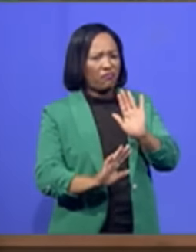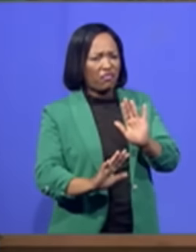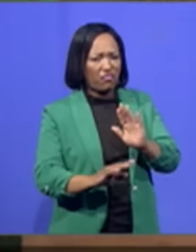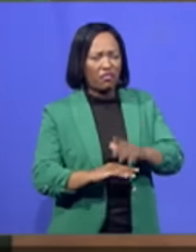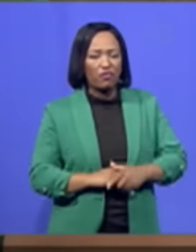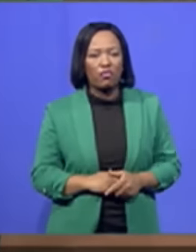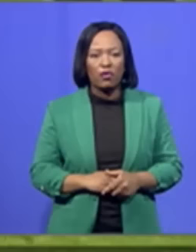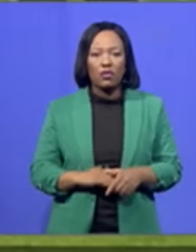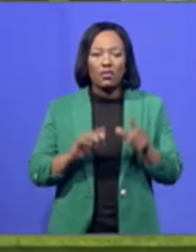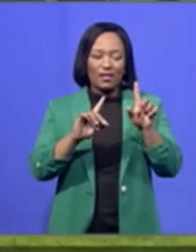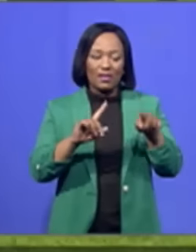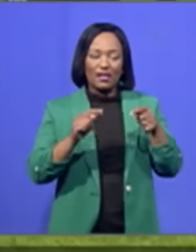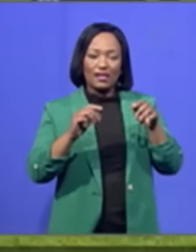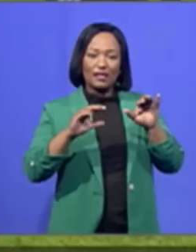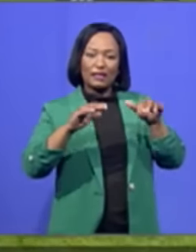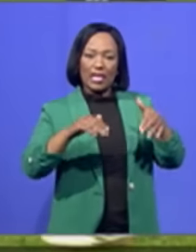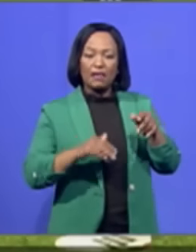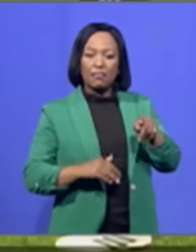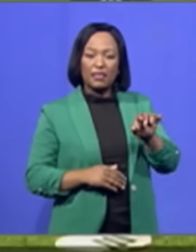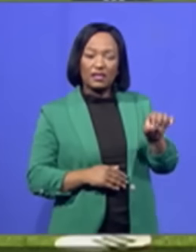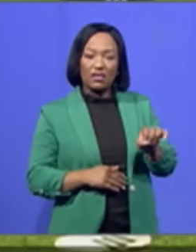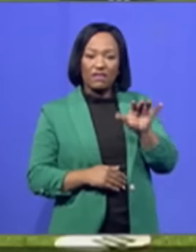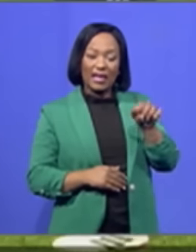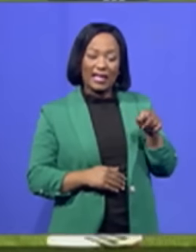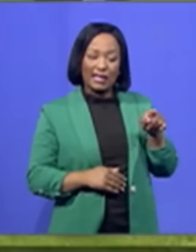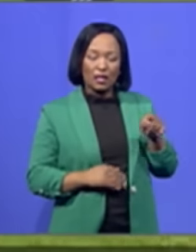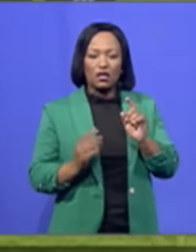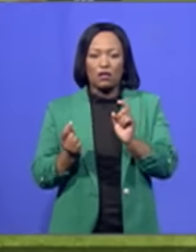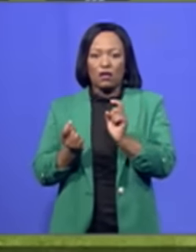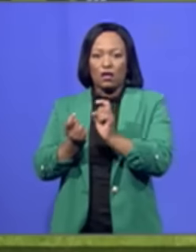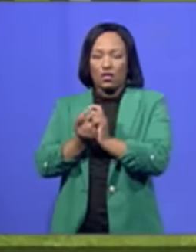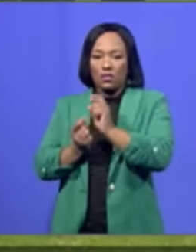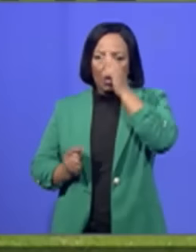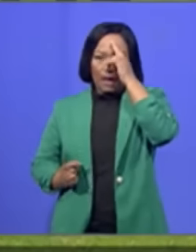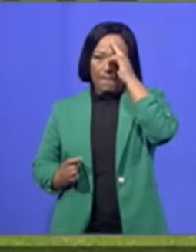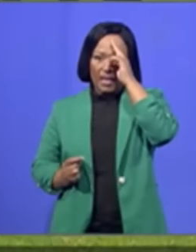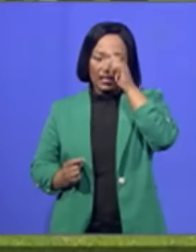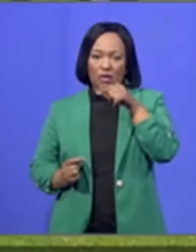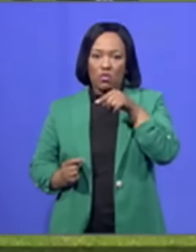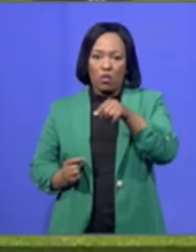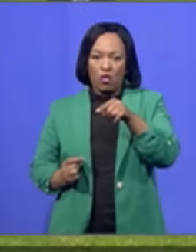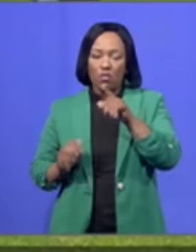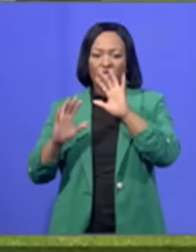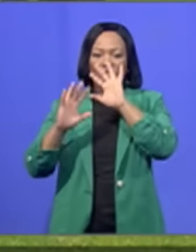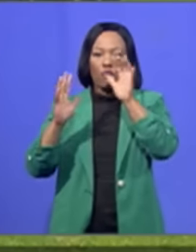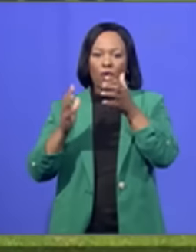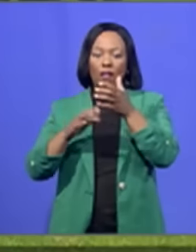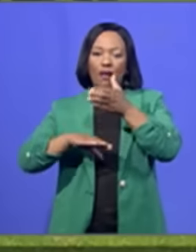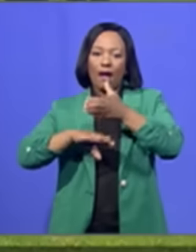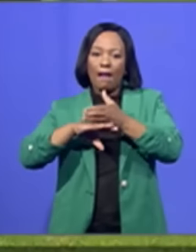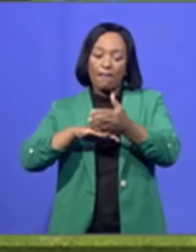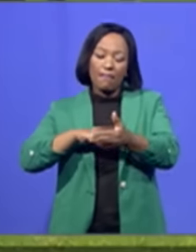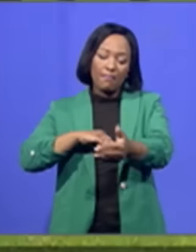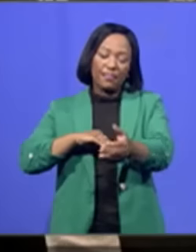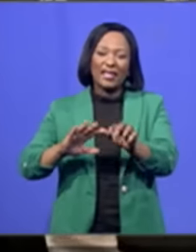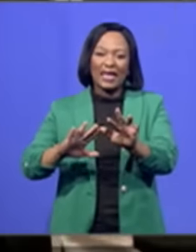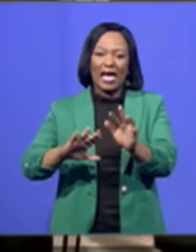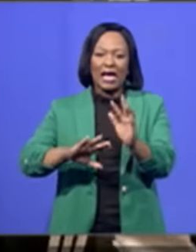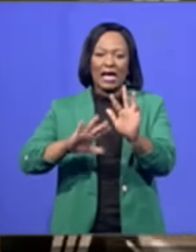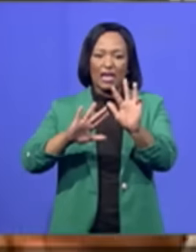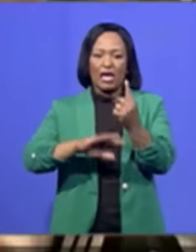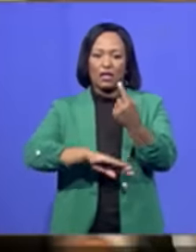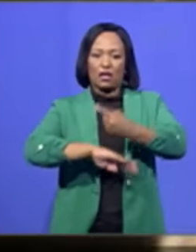Sehlopha sa Afrika Borwa seo se tla go kopana le sa Mexico pula madibogong ya dipapadi tša mogopo wa lefase mo matšatšing a senyane a go latela. Se na le